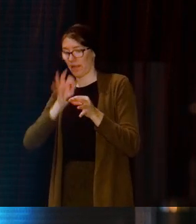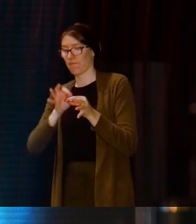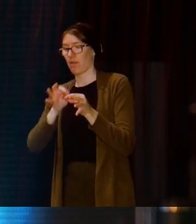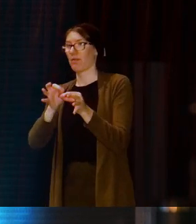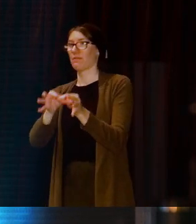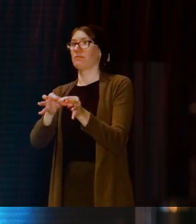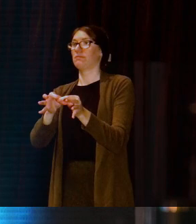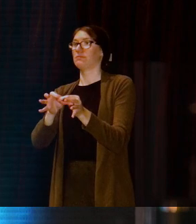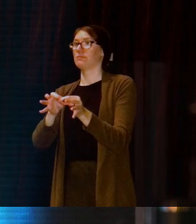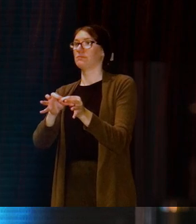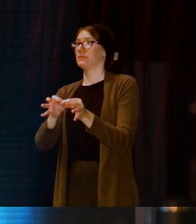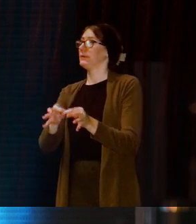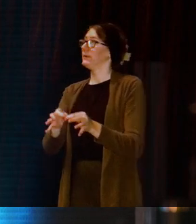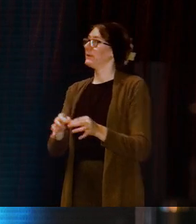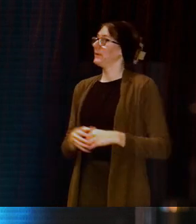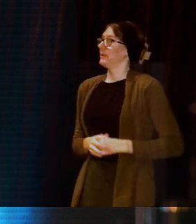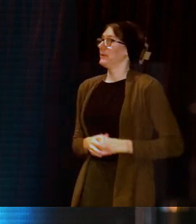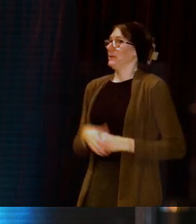Whew.